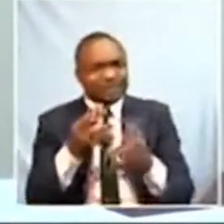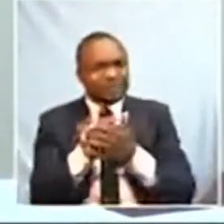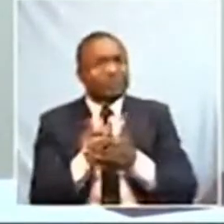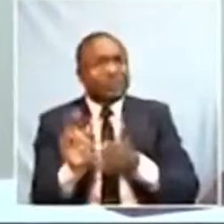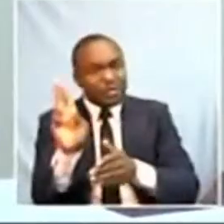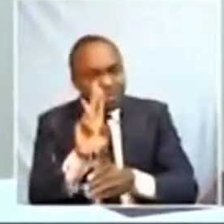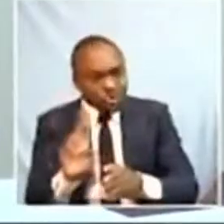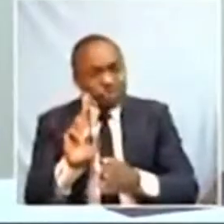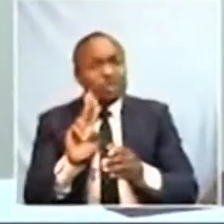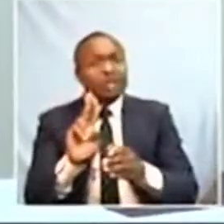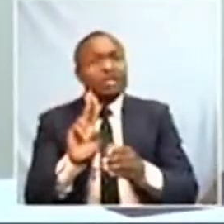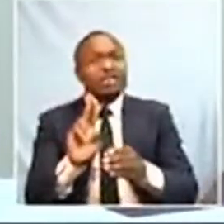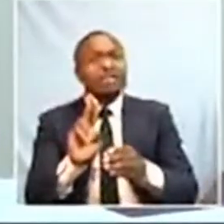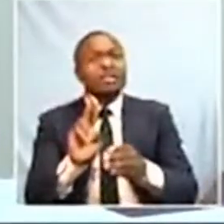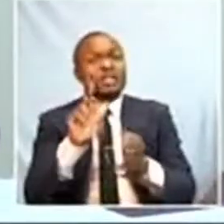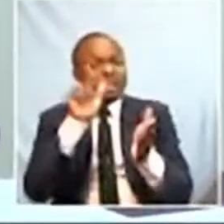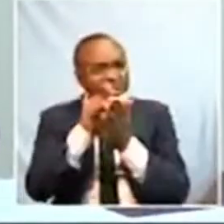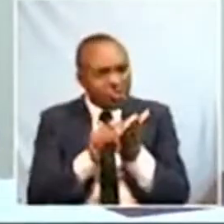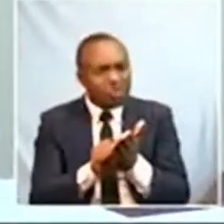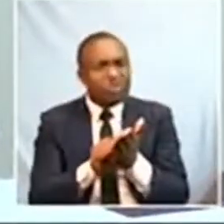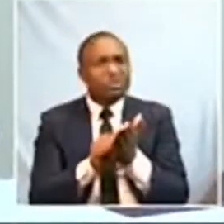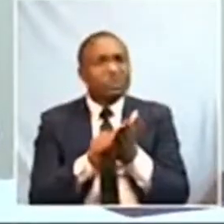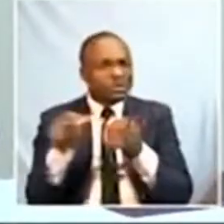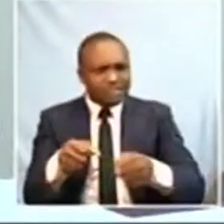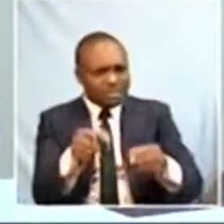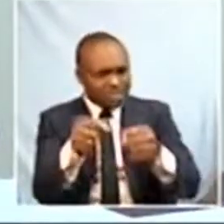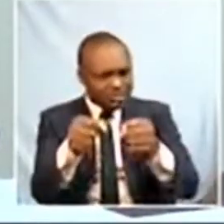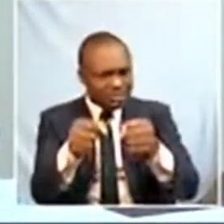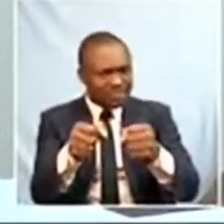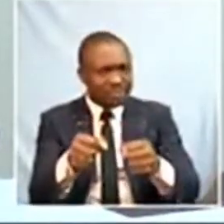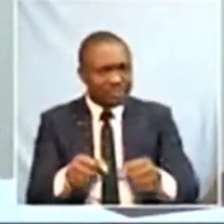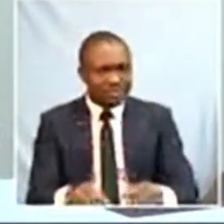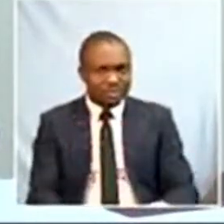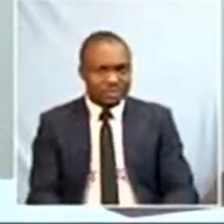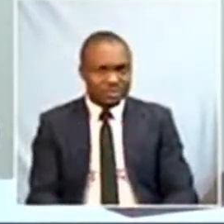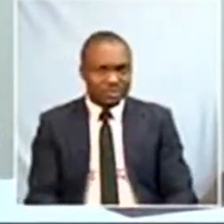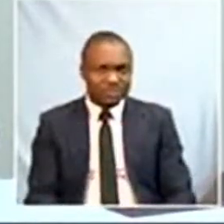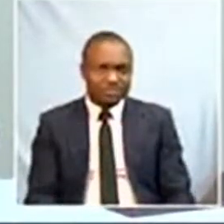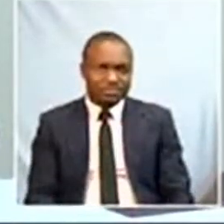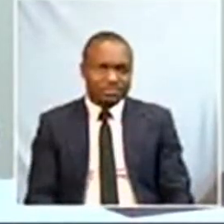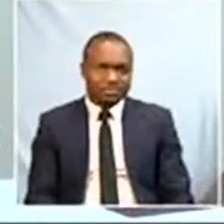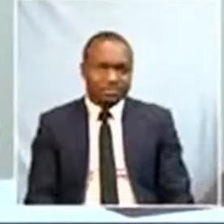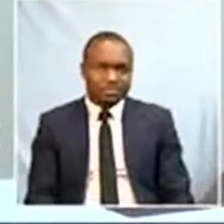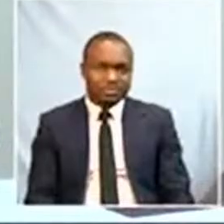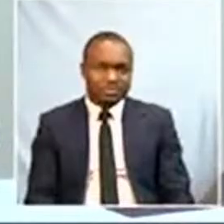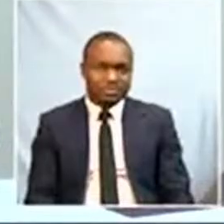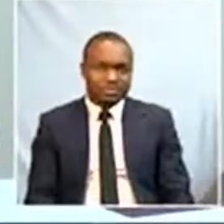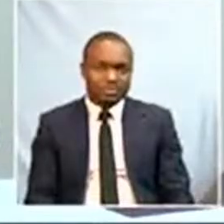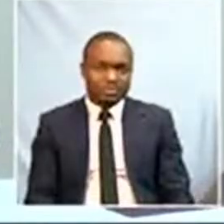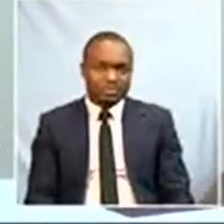using the old system, using the provided registration.